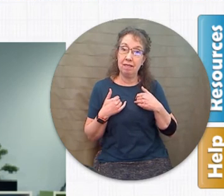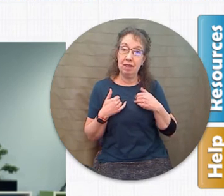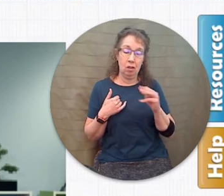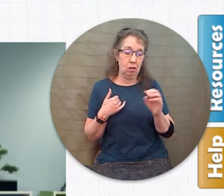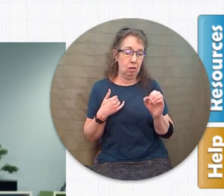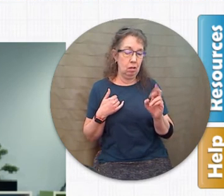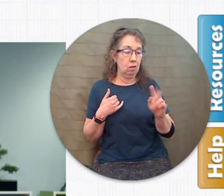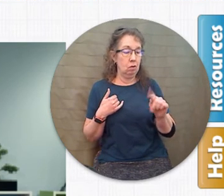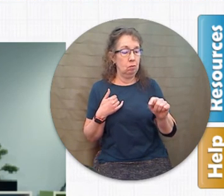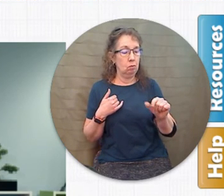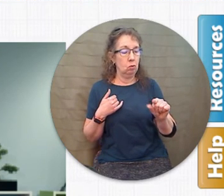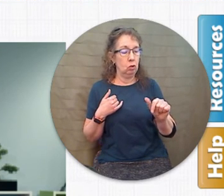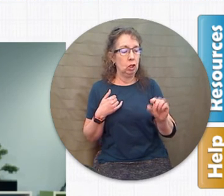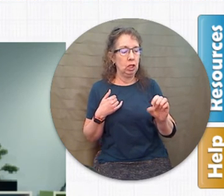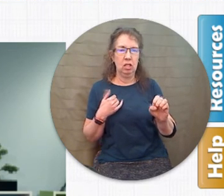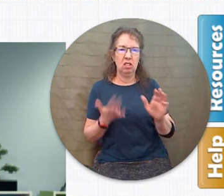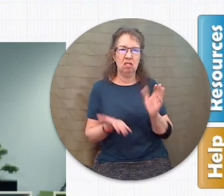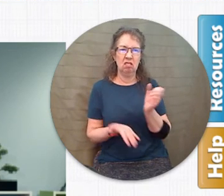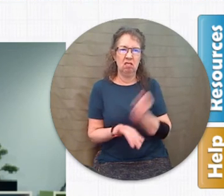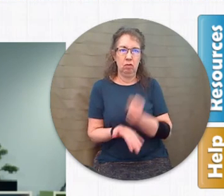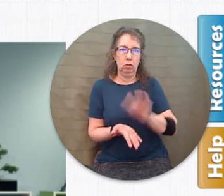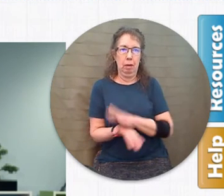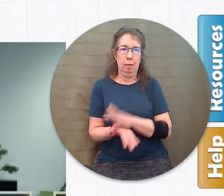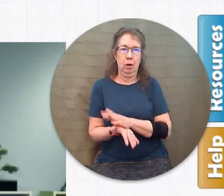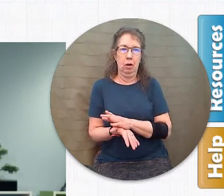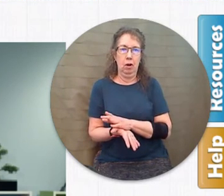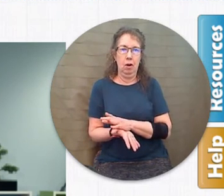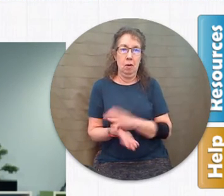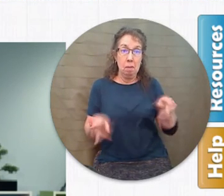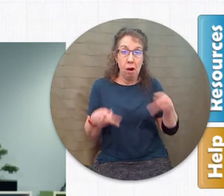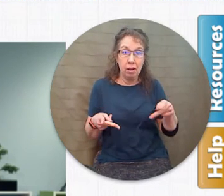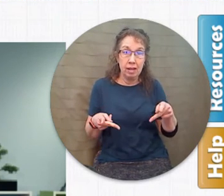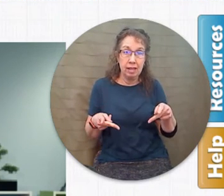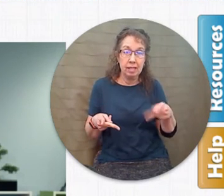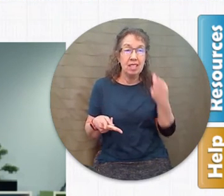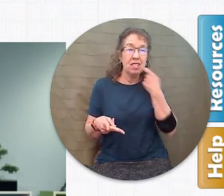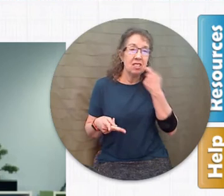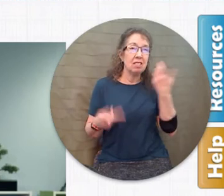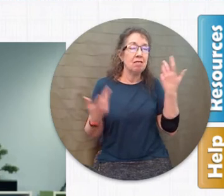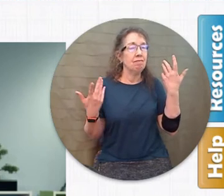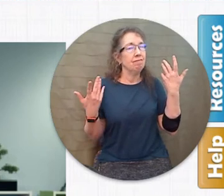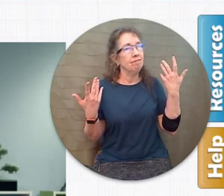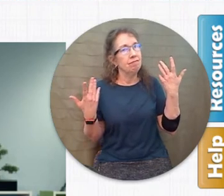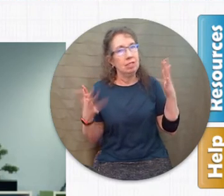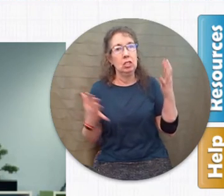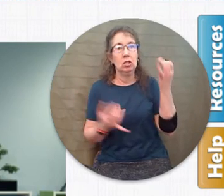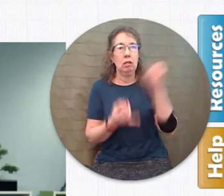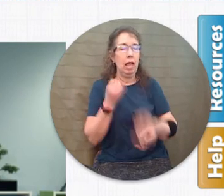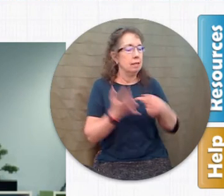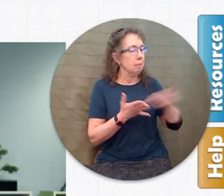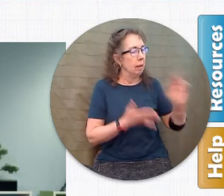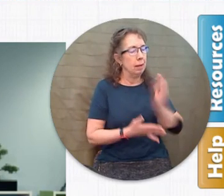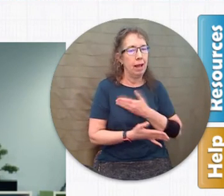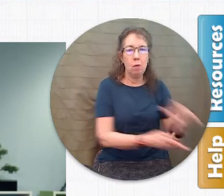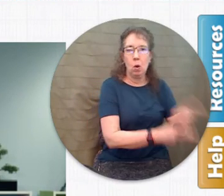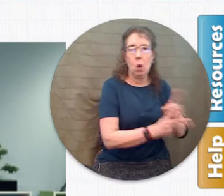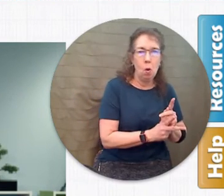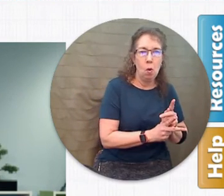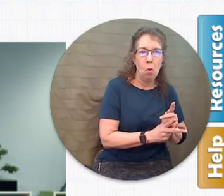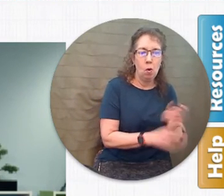parties, and they'd be like, we just paid our last payment on our mortgage, and they would like get the paperwork and light